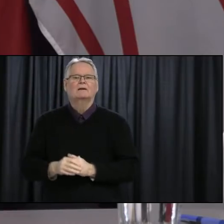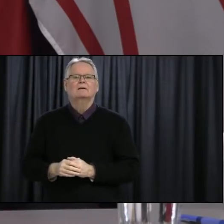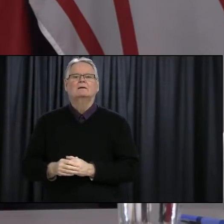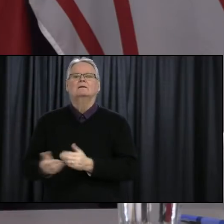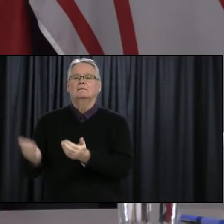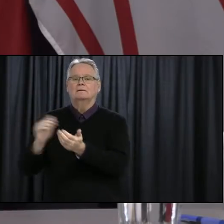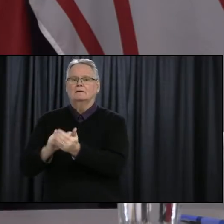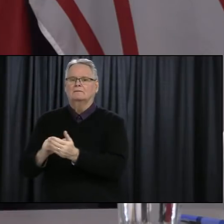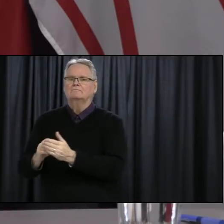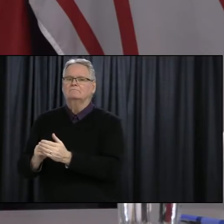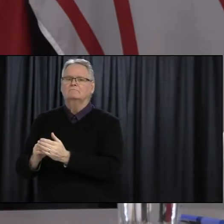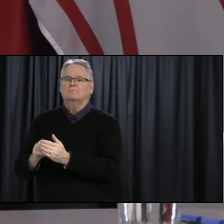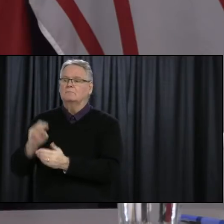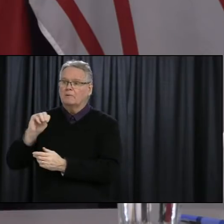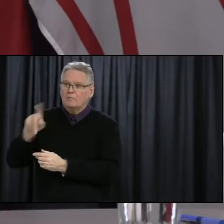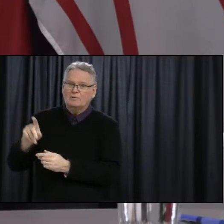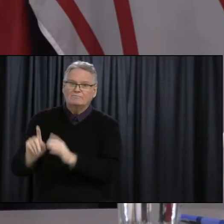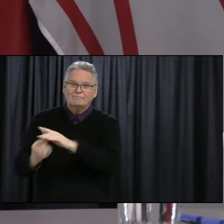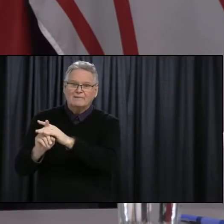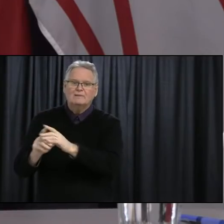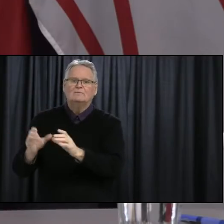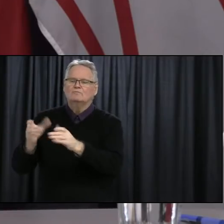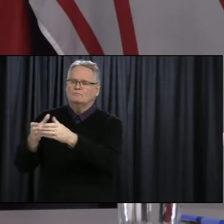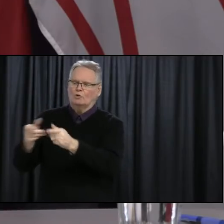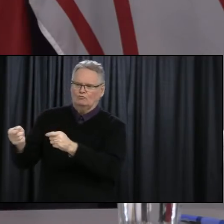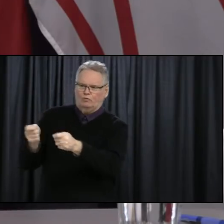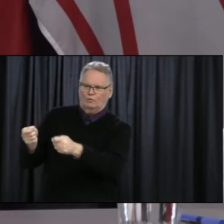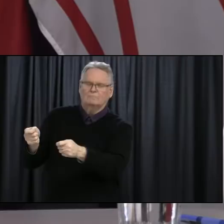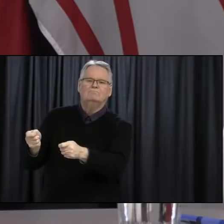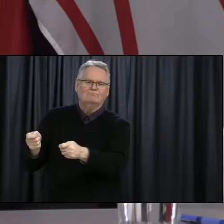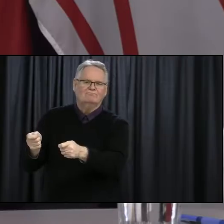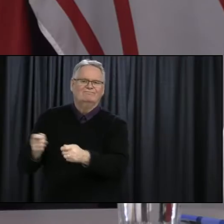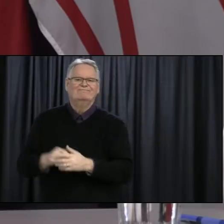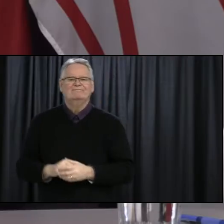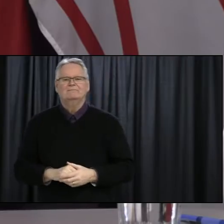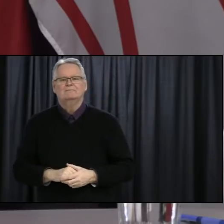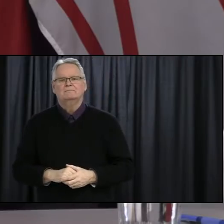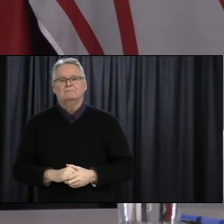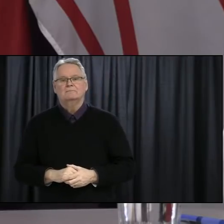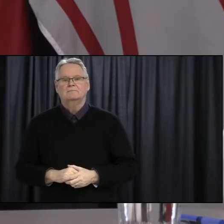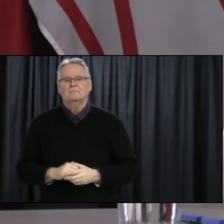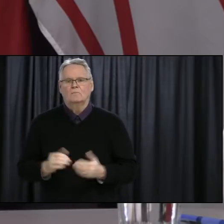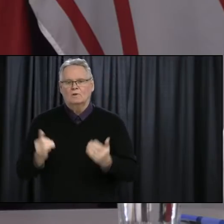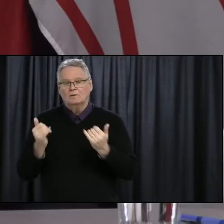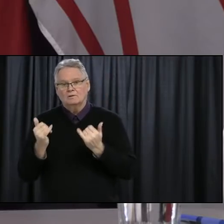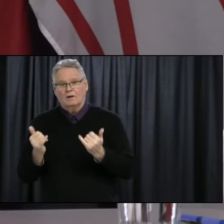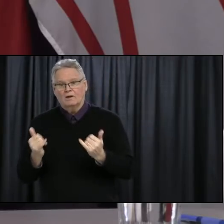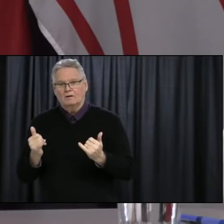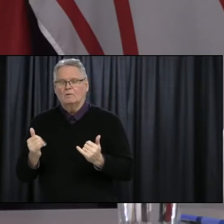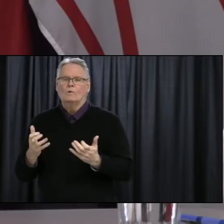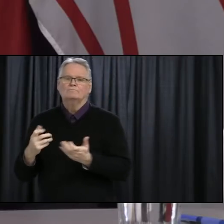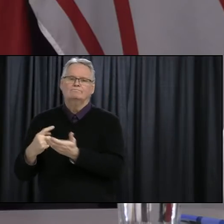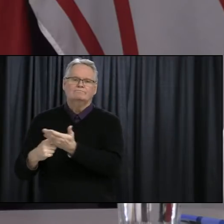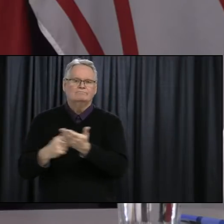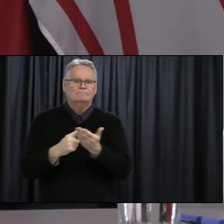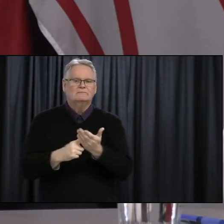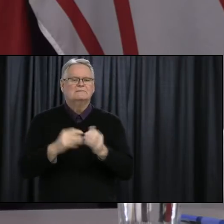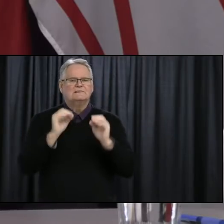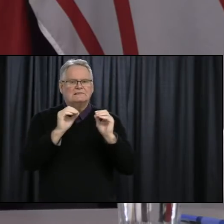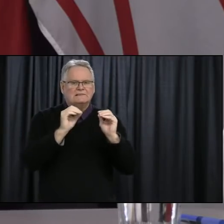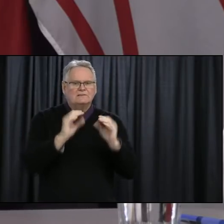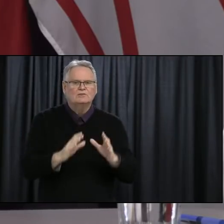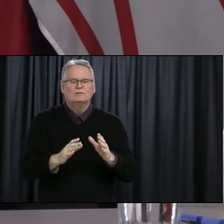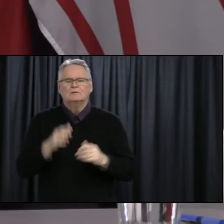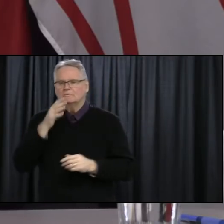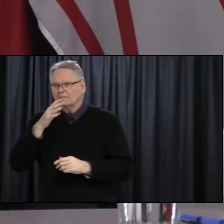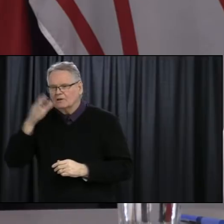the parents, the teachers, and in particular, to the teenagers and students most impacted by this